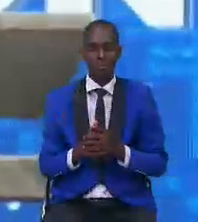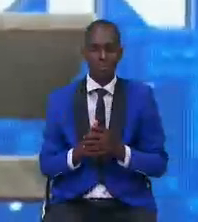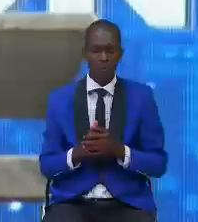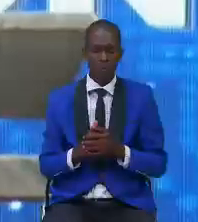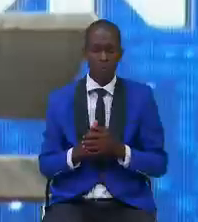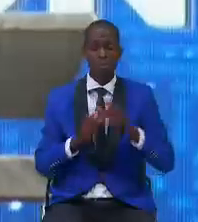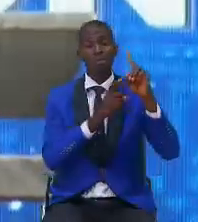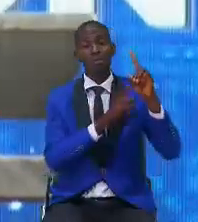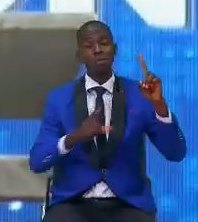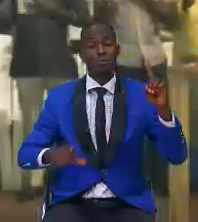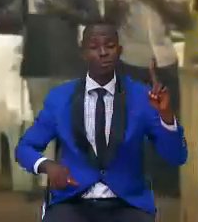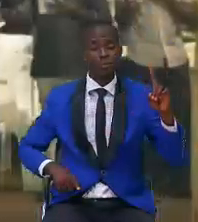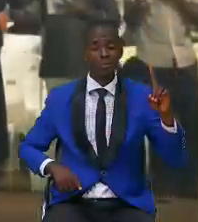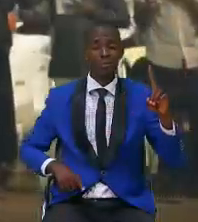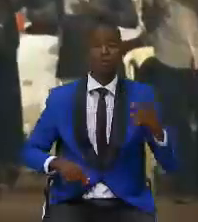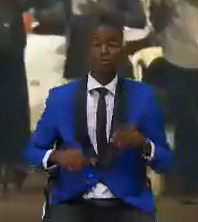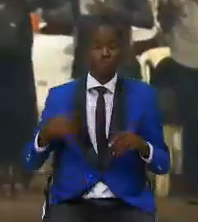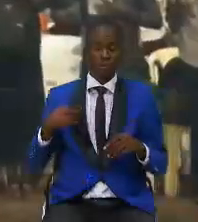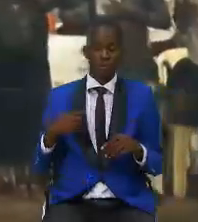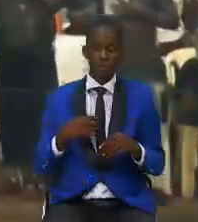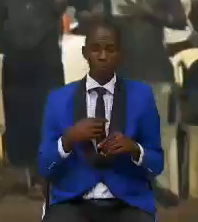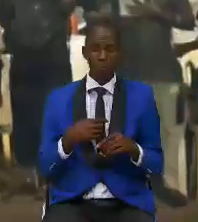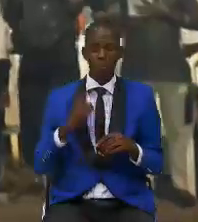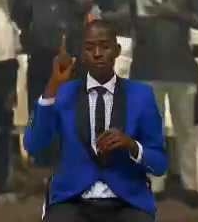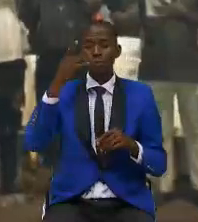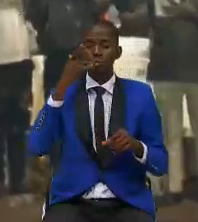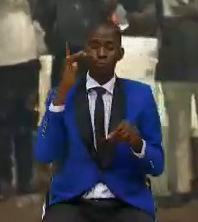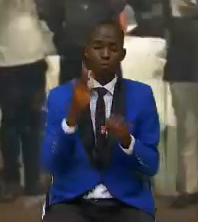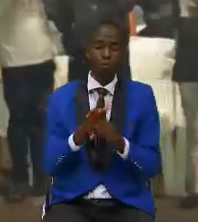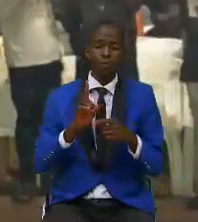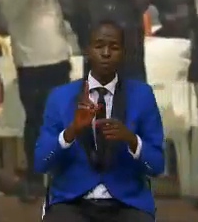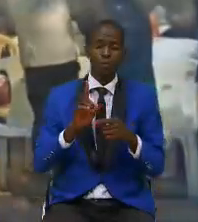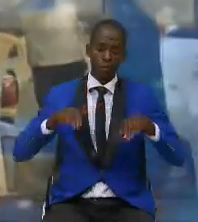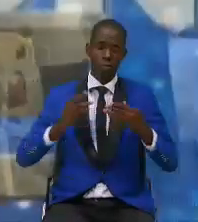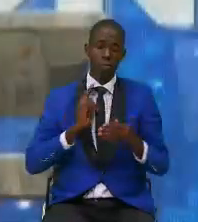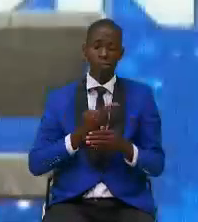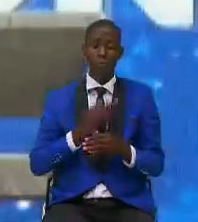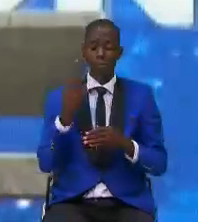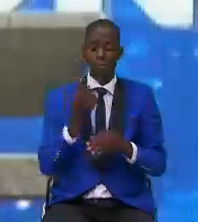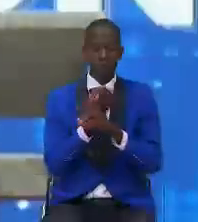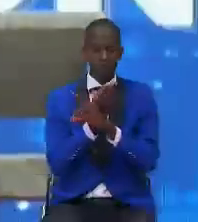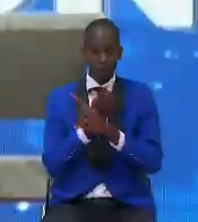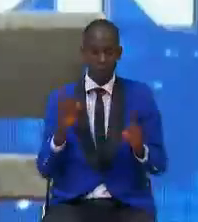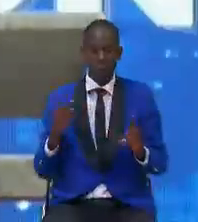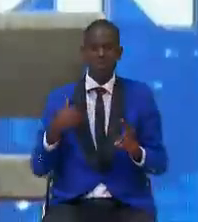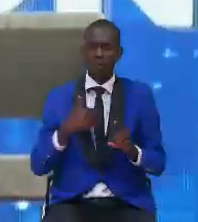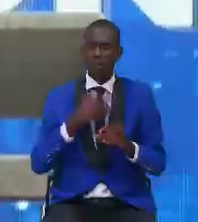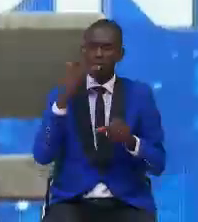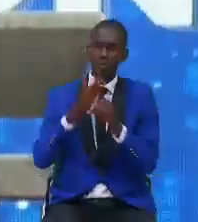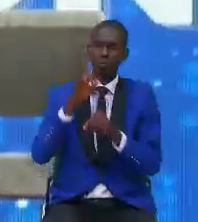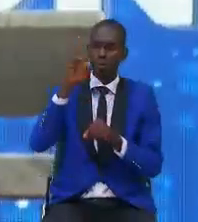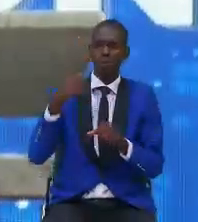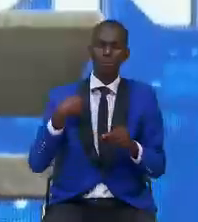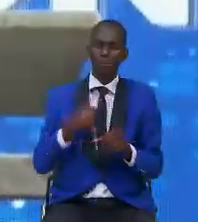in Jesus' name. Lord, we promise you the healing you give us, the deliverance you give